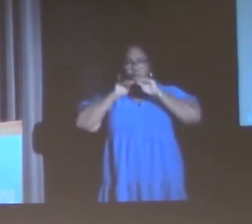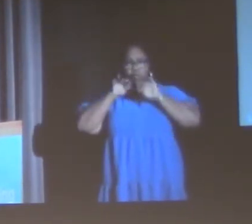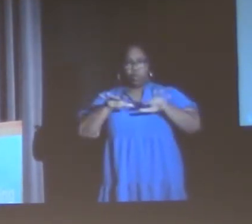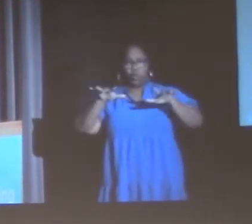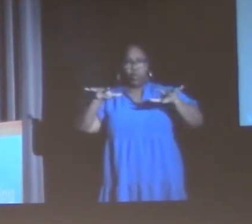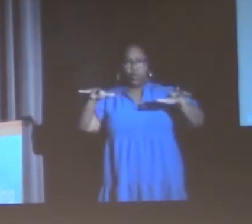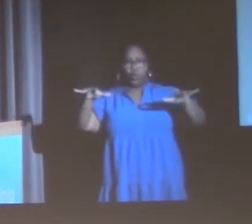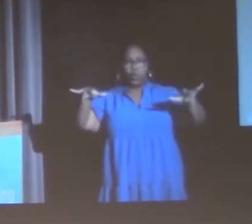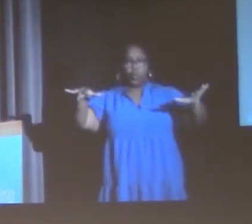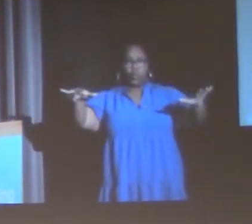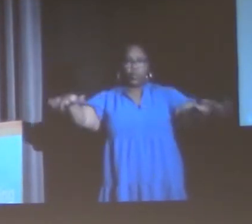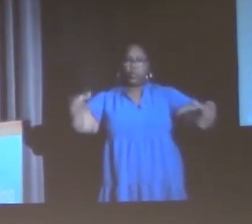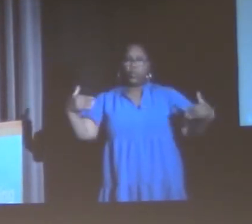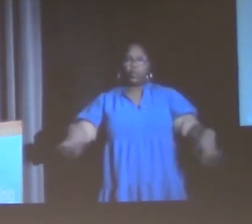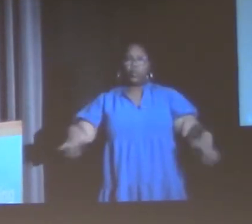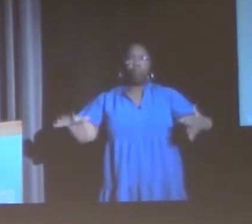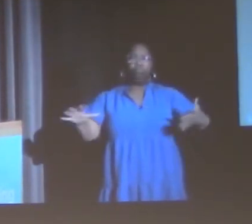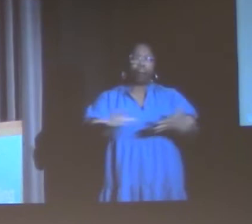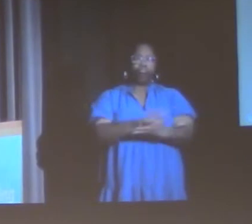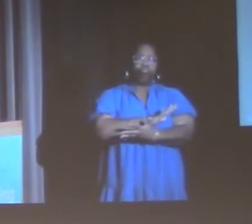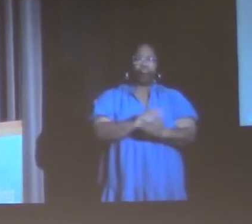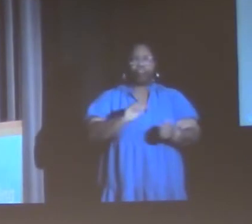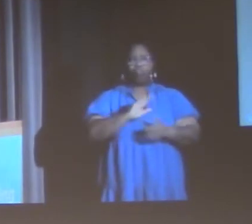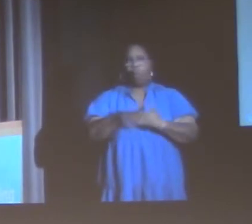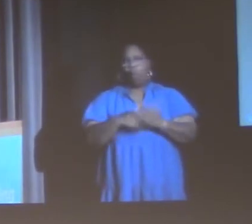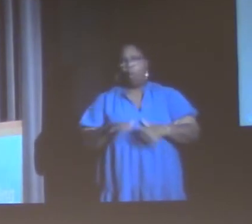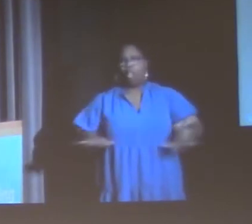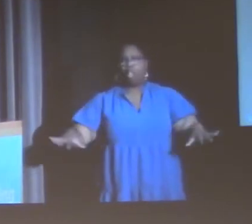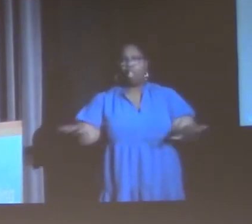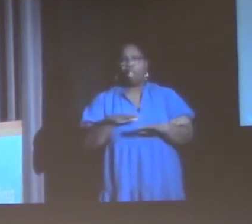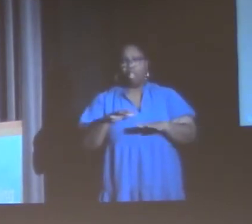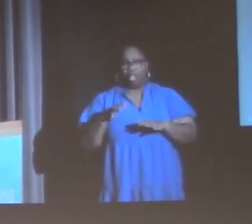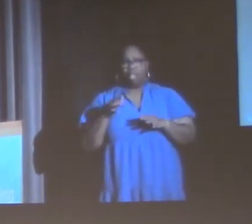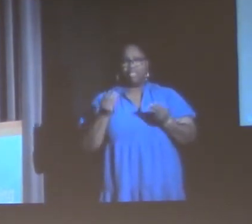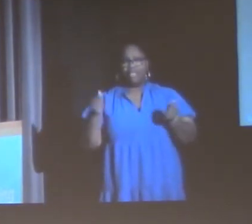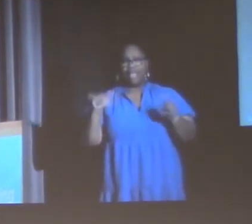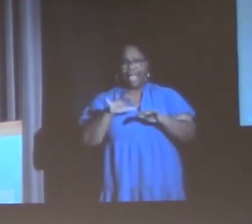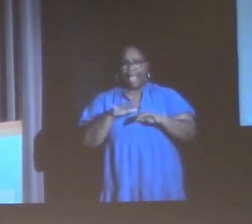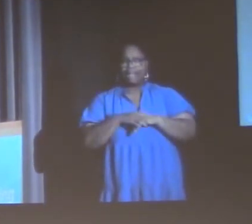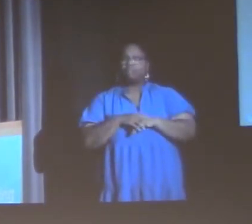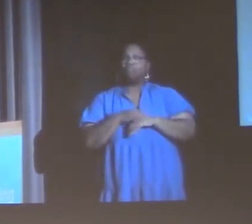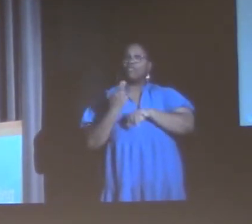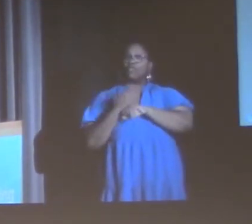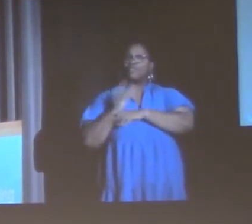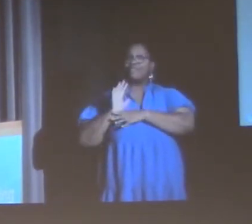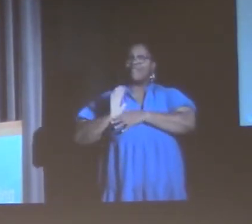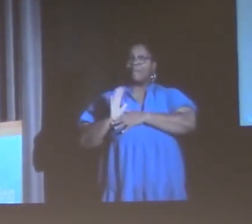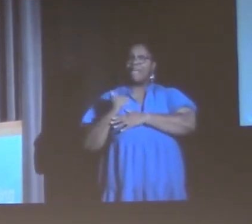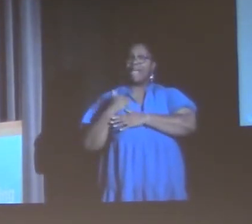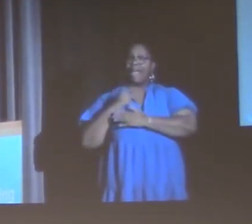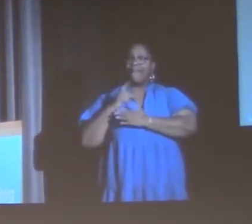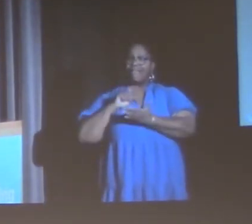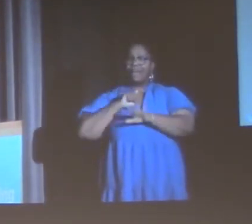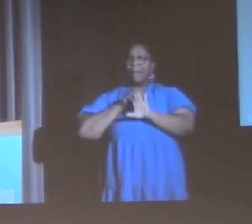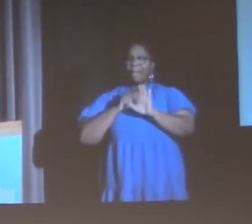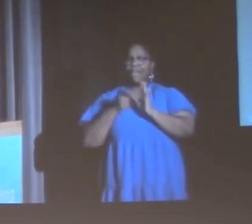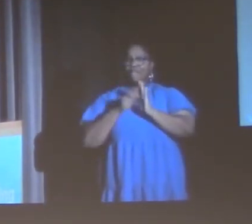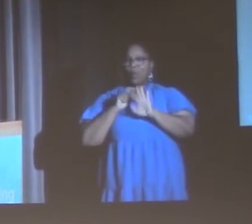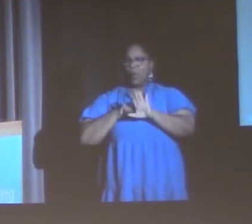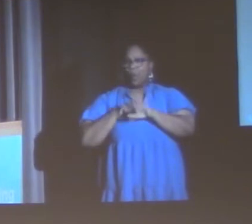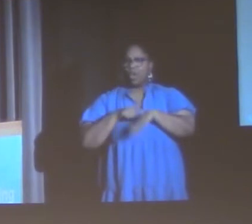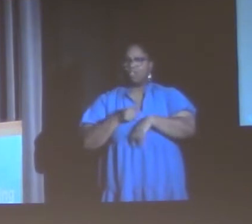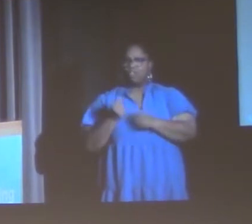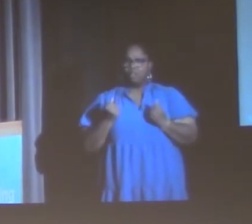devastating all the land. So in the film there is this metaphor of burning fires that it's burning all